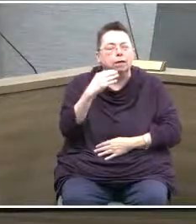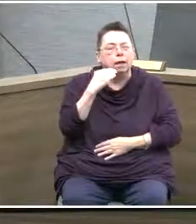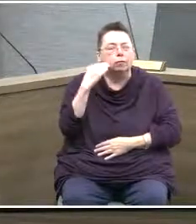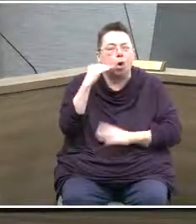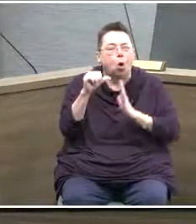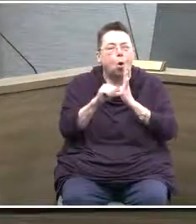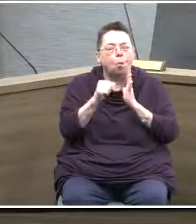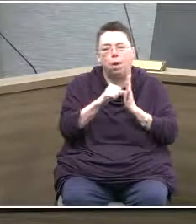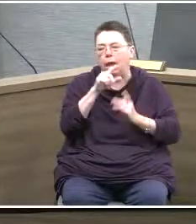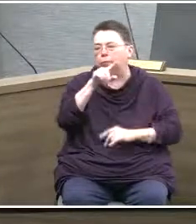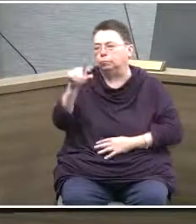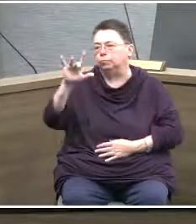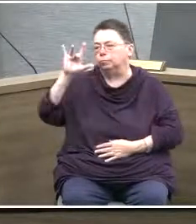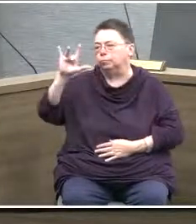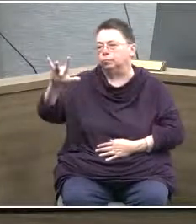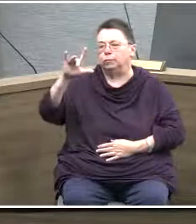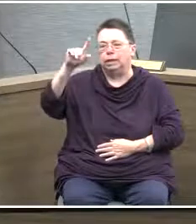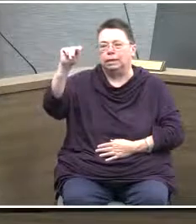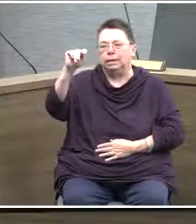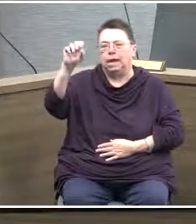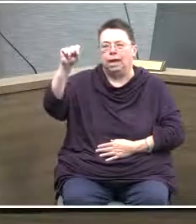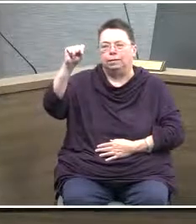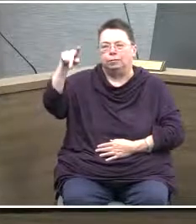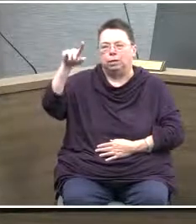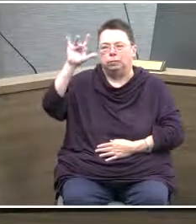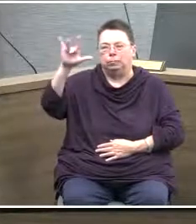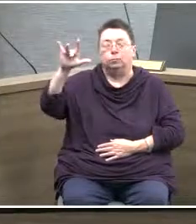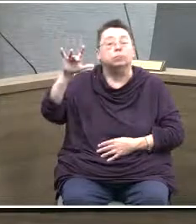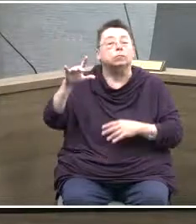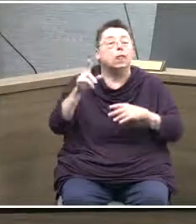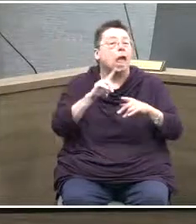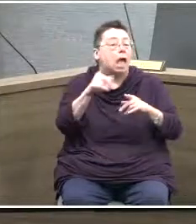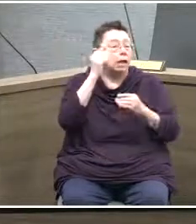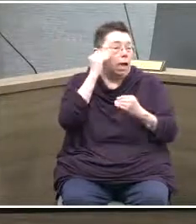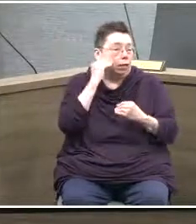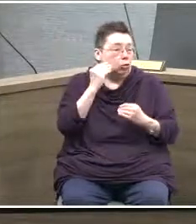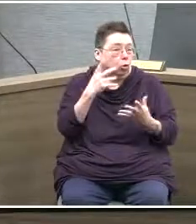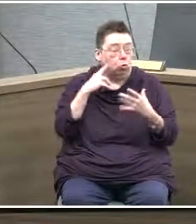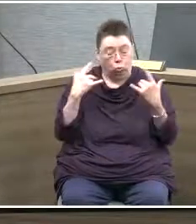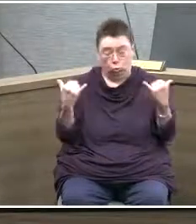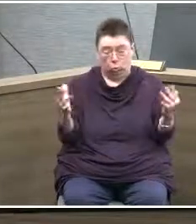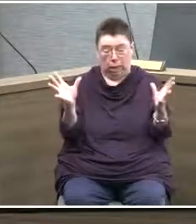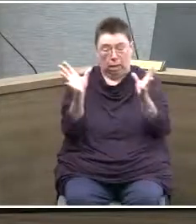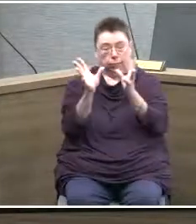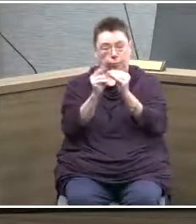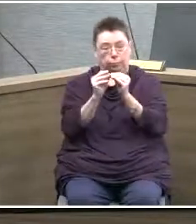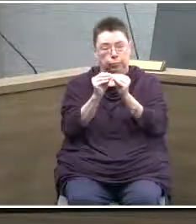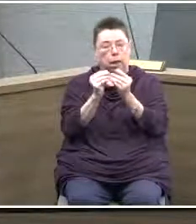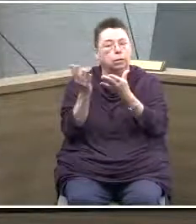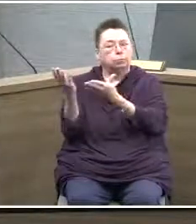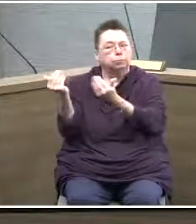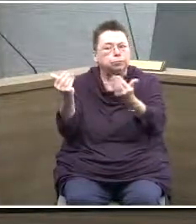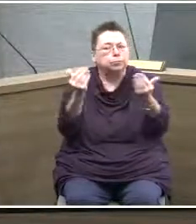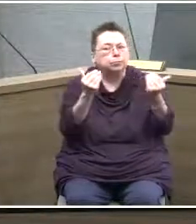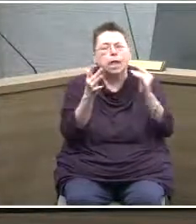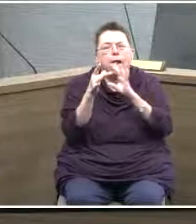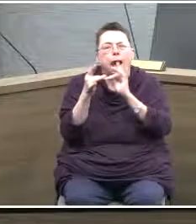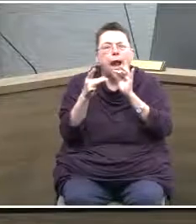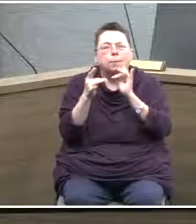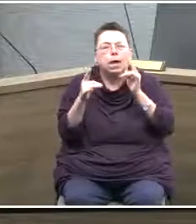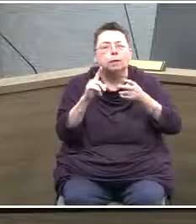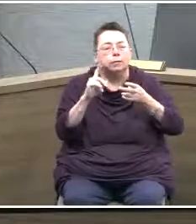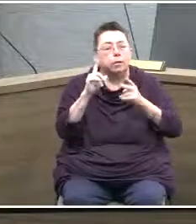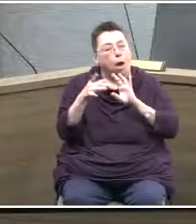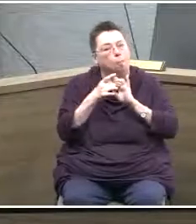homepage that links to all of this information. As I noted earlier, the purpose of today's hearing is to collect comments regarding the updated